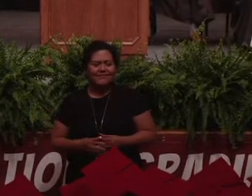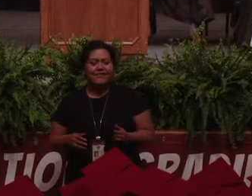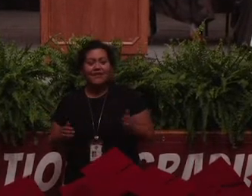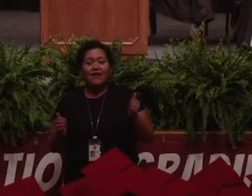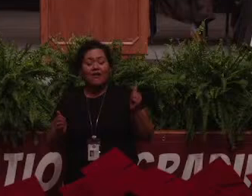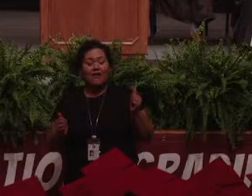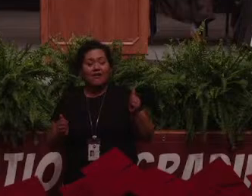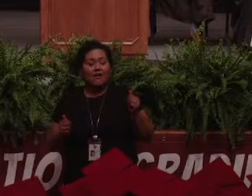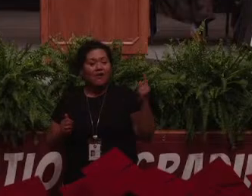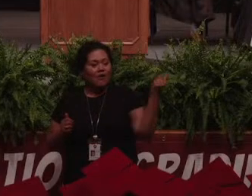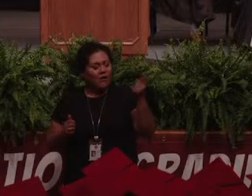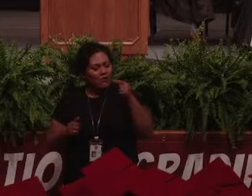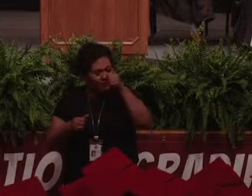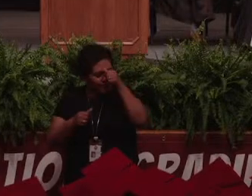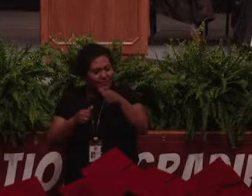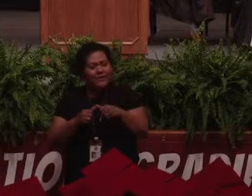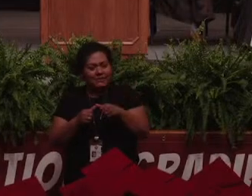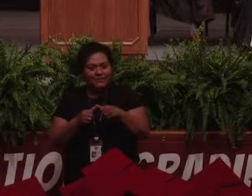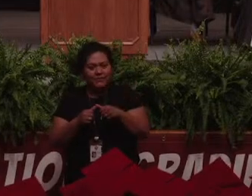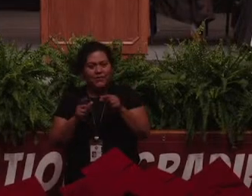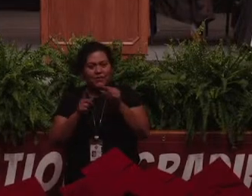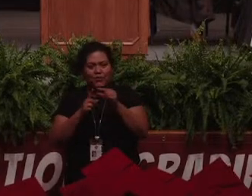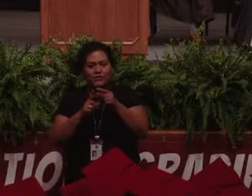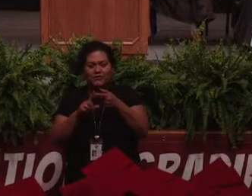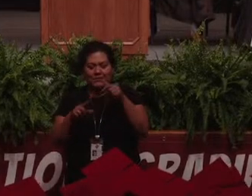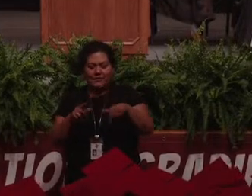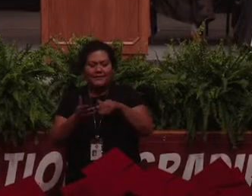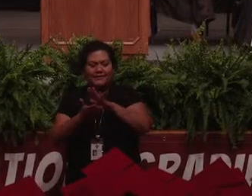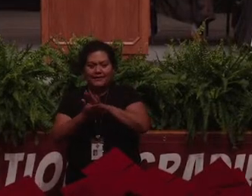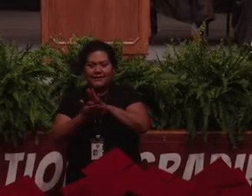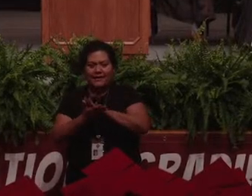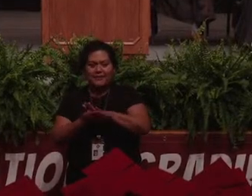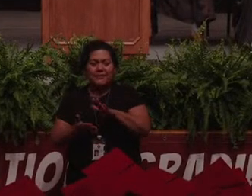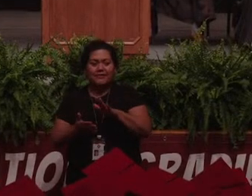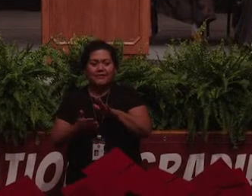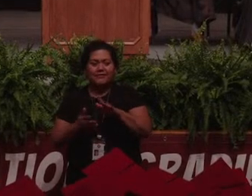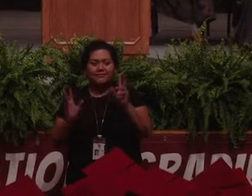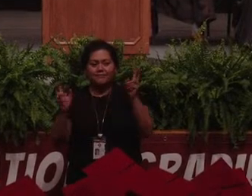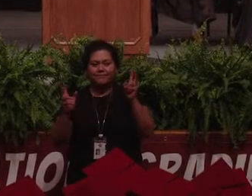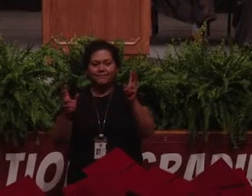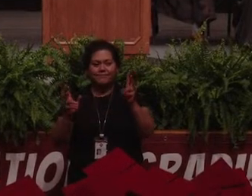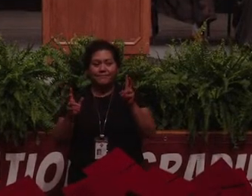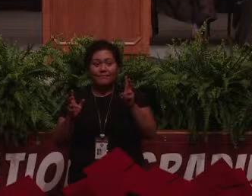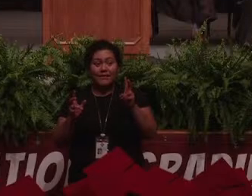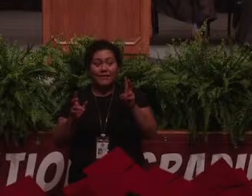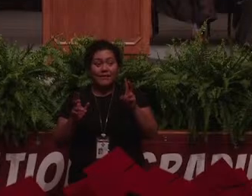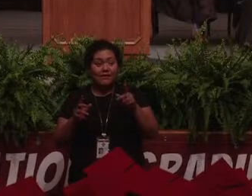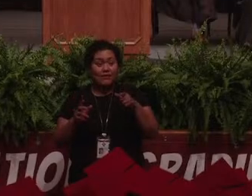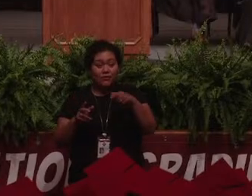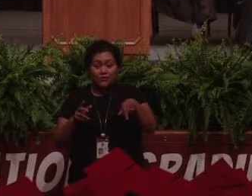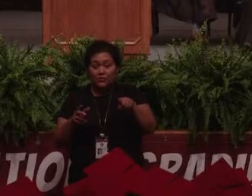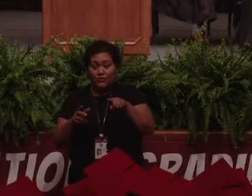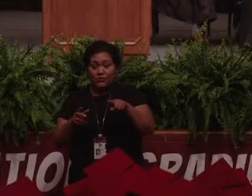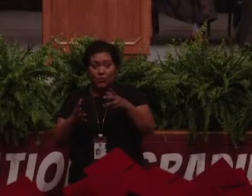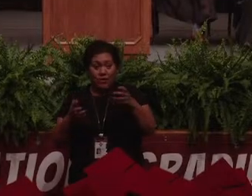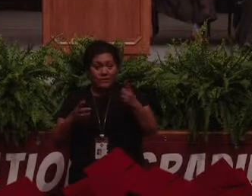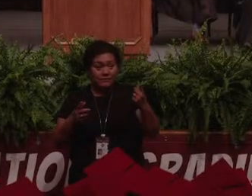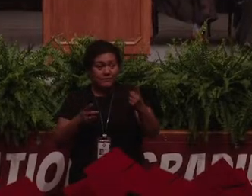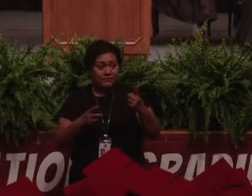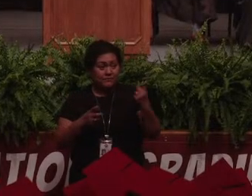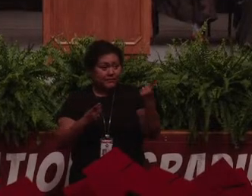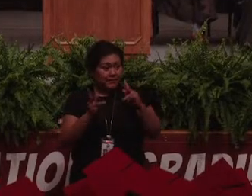Always remember the words of the Edgewood Fine Arts STEAM Academy. Do unto others as you would have them do unto you.